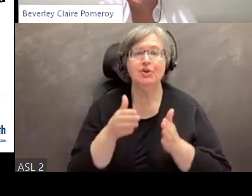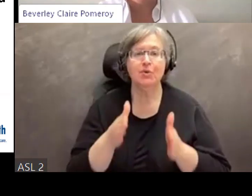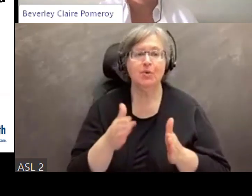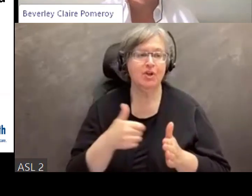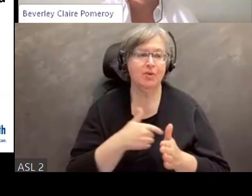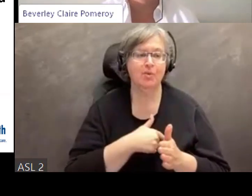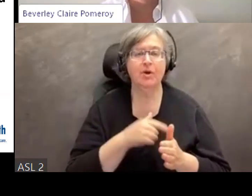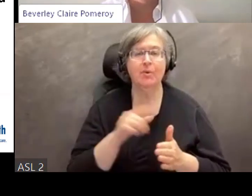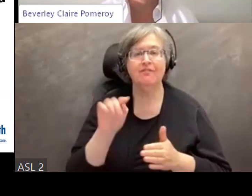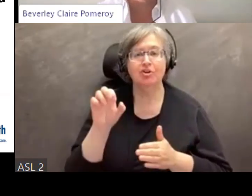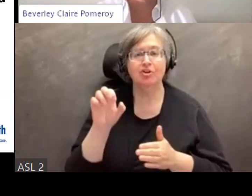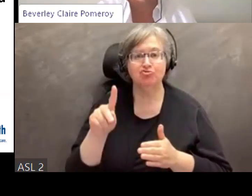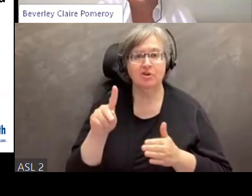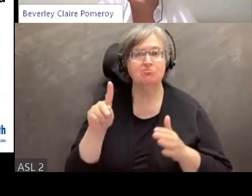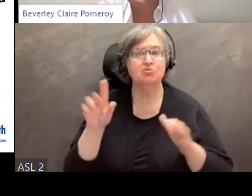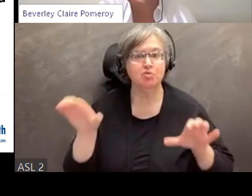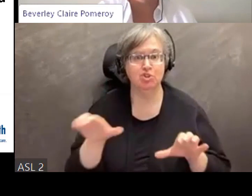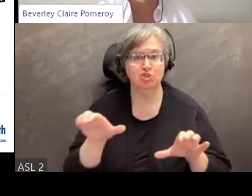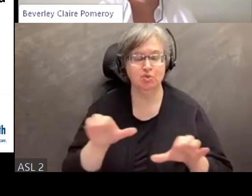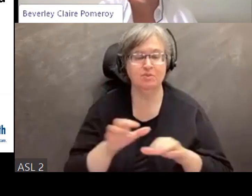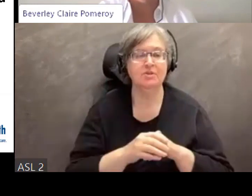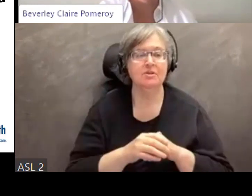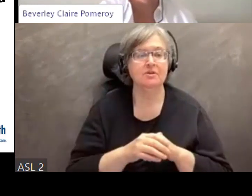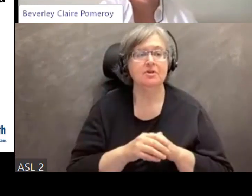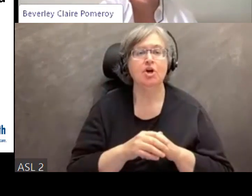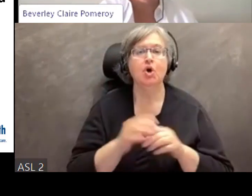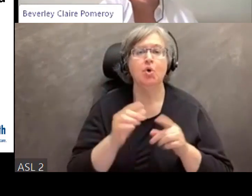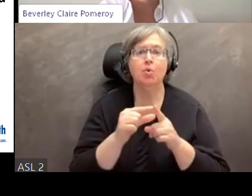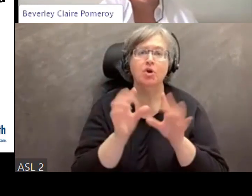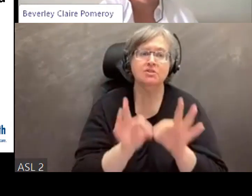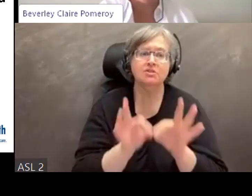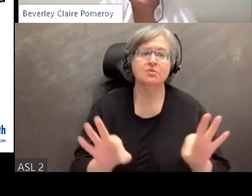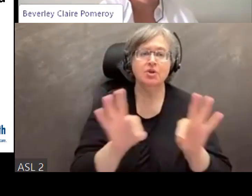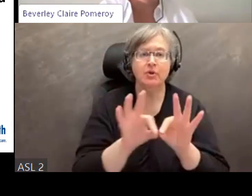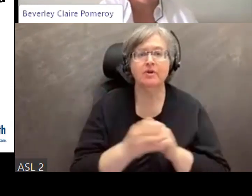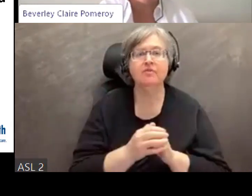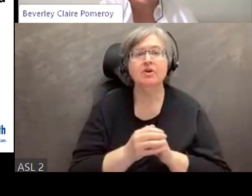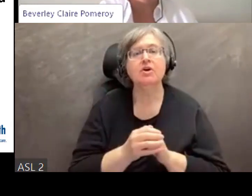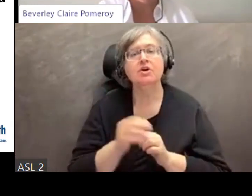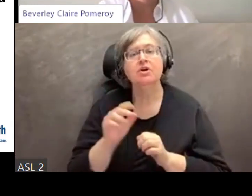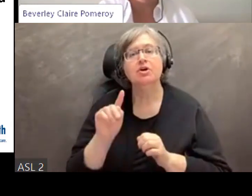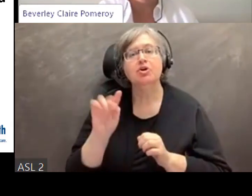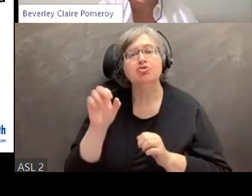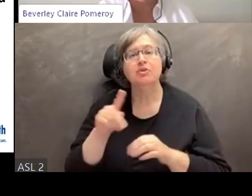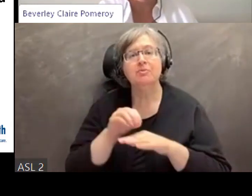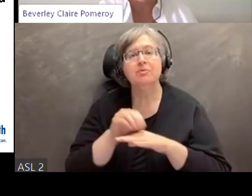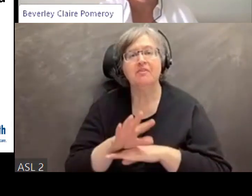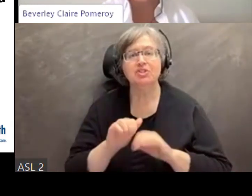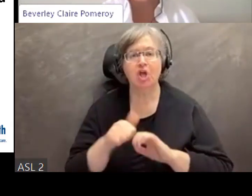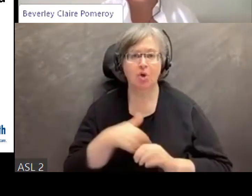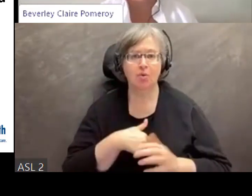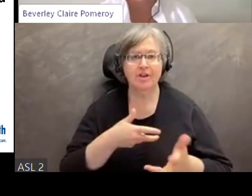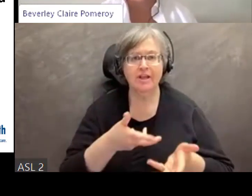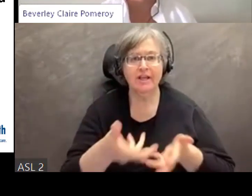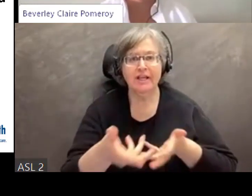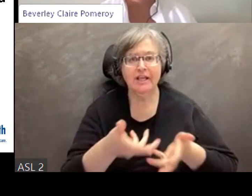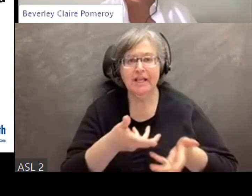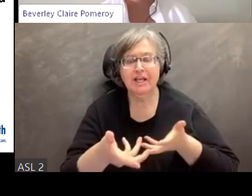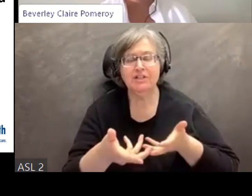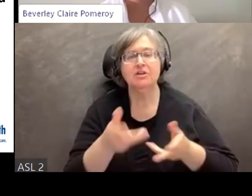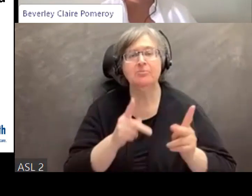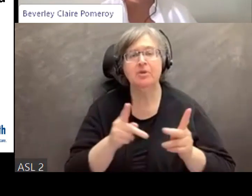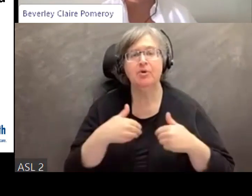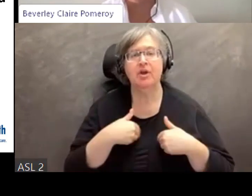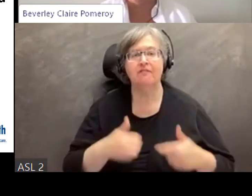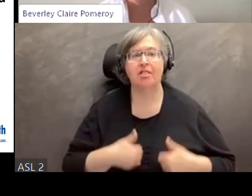And again, this is another way that we've put TRIP into practice, and that words matter. So TRIP really has influenced how we engage